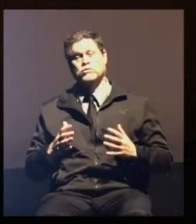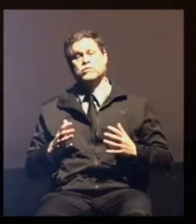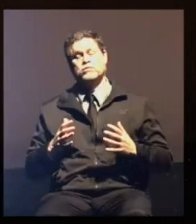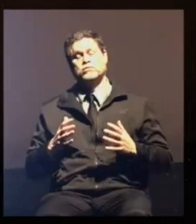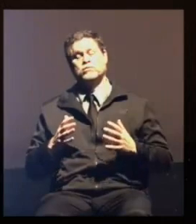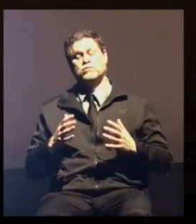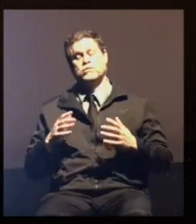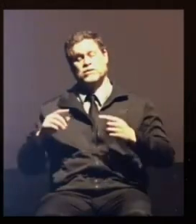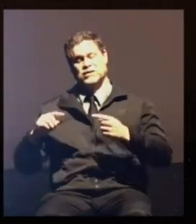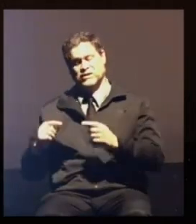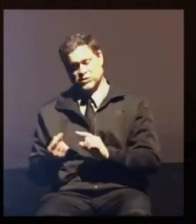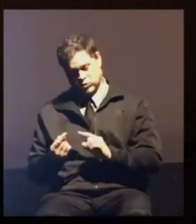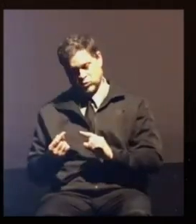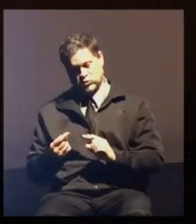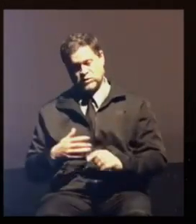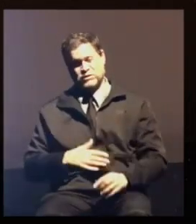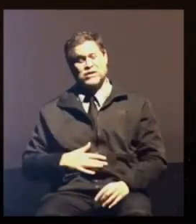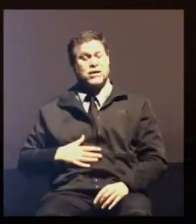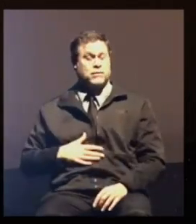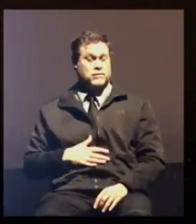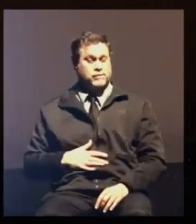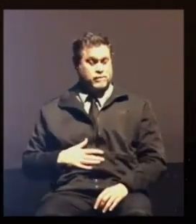this injury to his abdomen, and